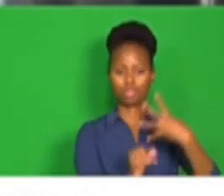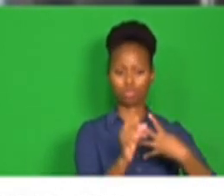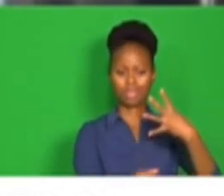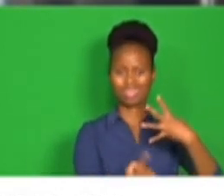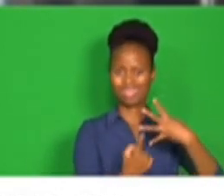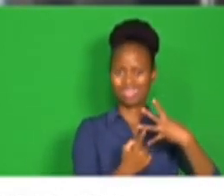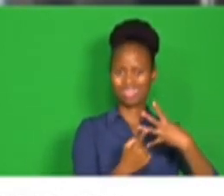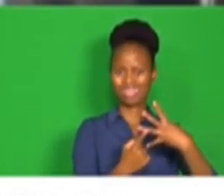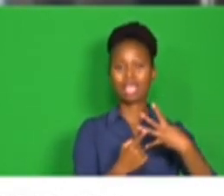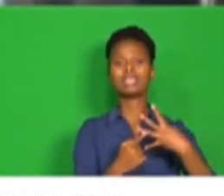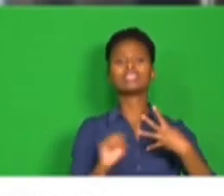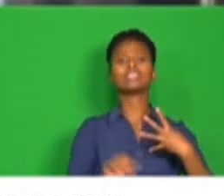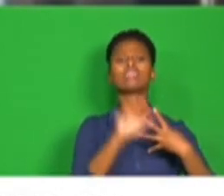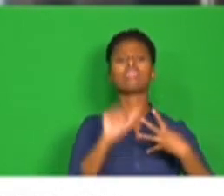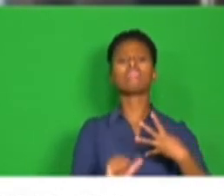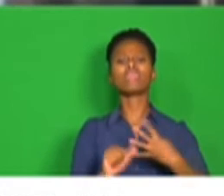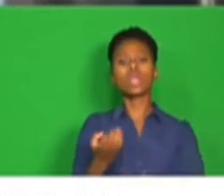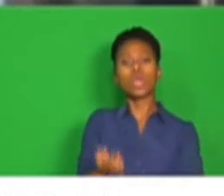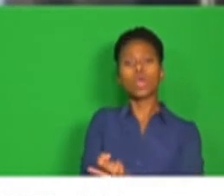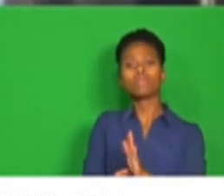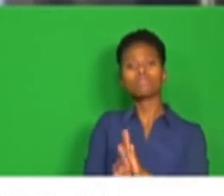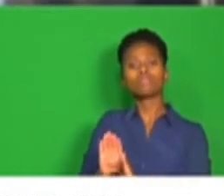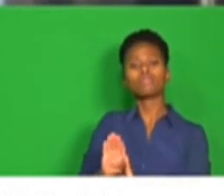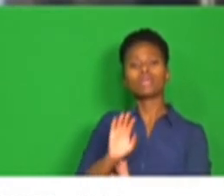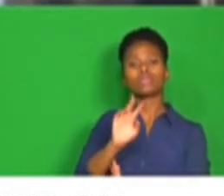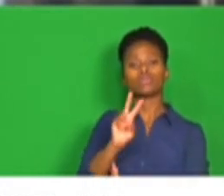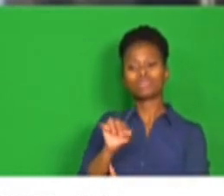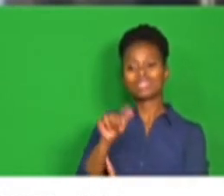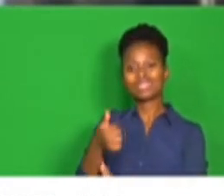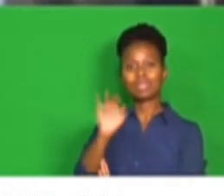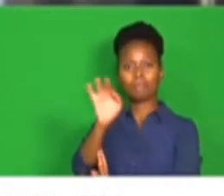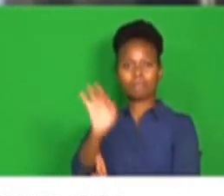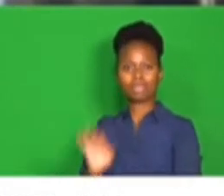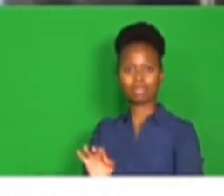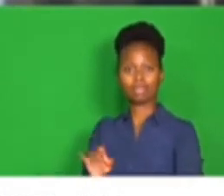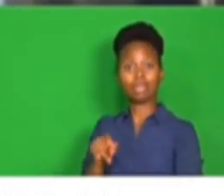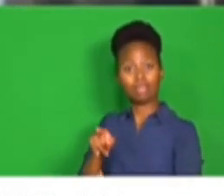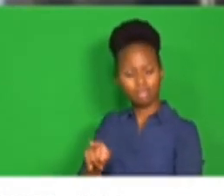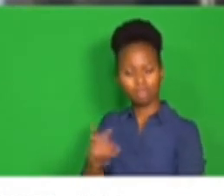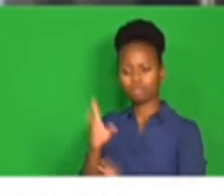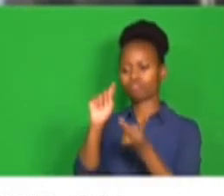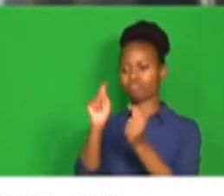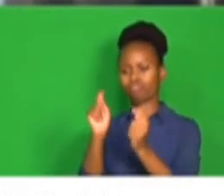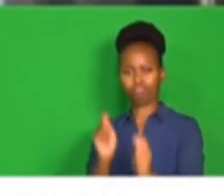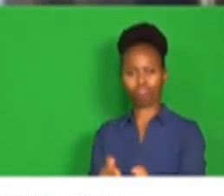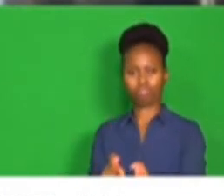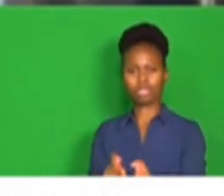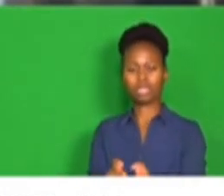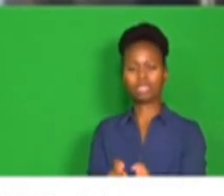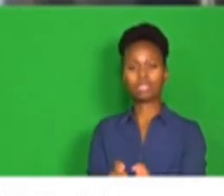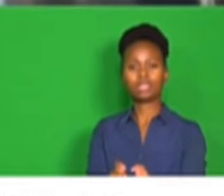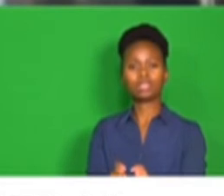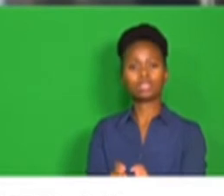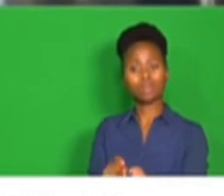66.1% quarter-on-quarter, seasonally adjusted and annualized, compared to the